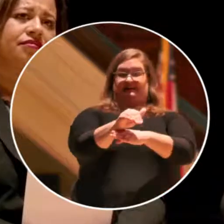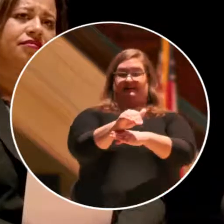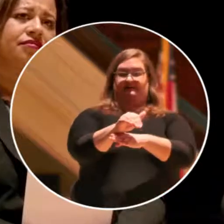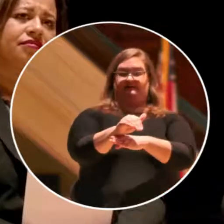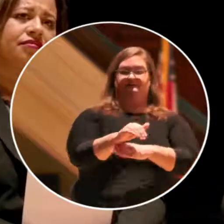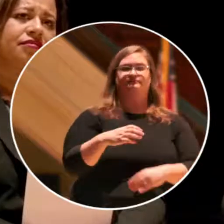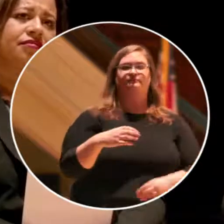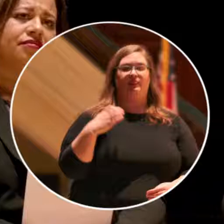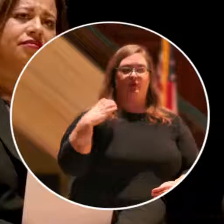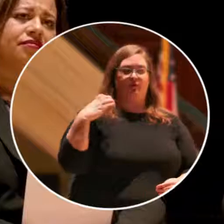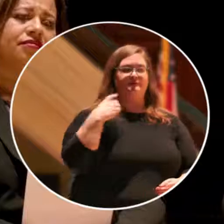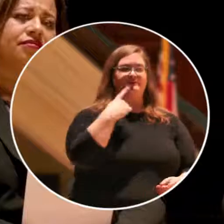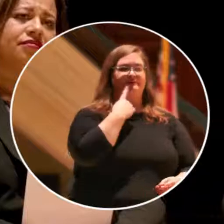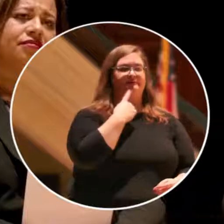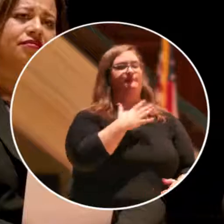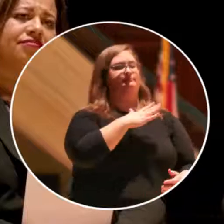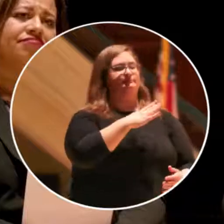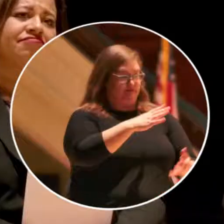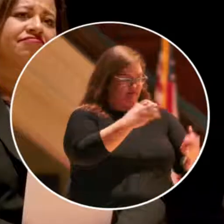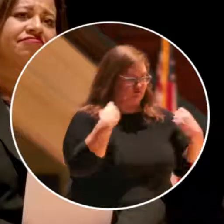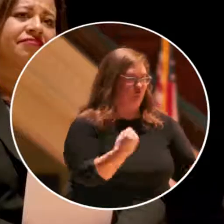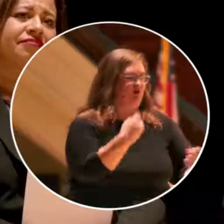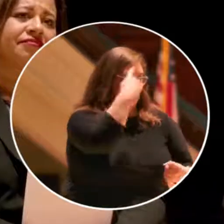Be strong for your mother.